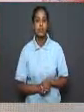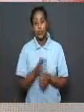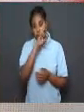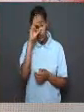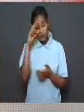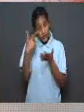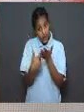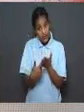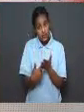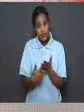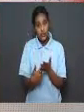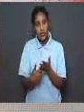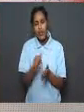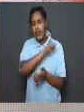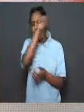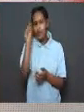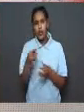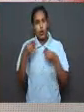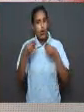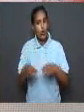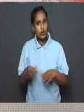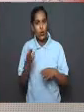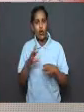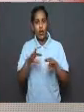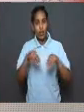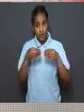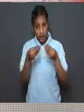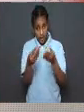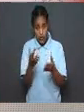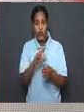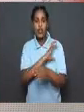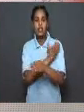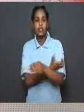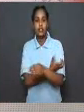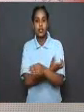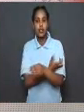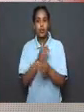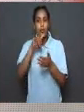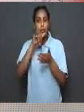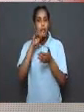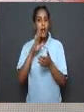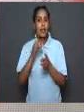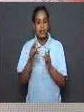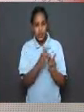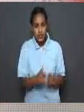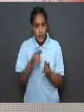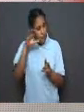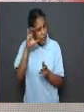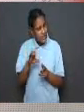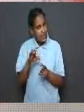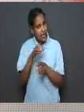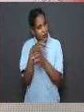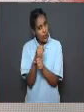Because of this, any loss or gain of energy by a system must